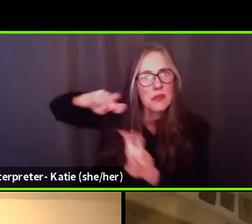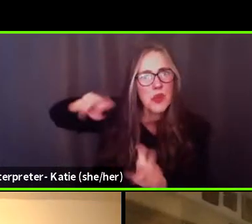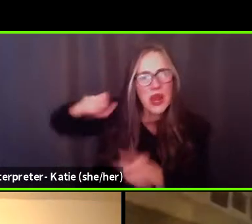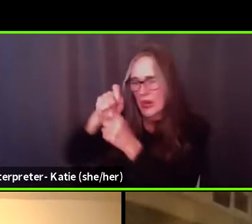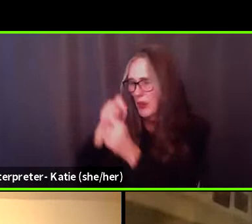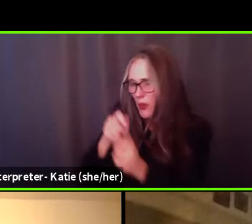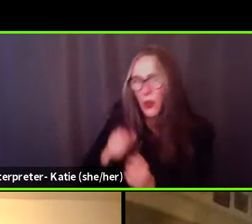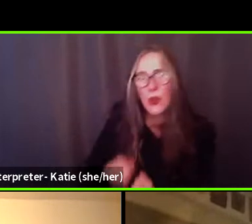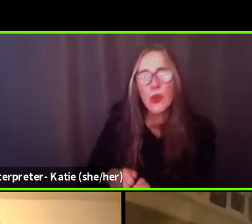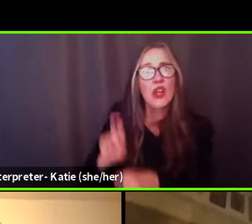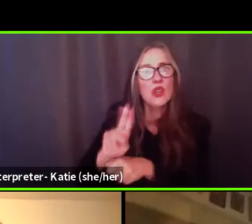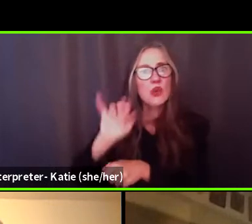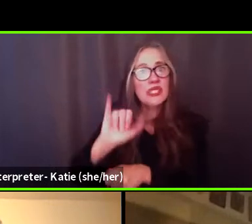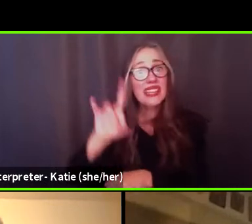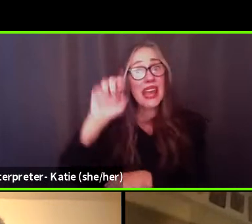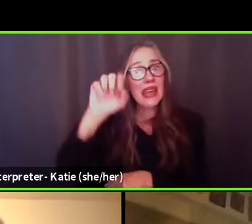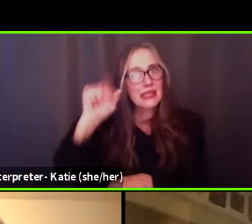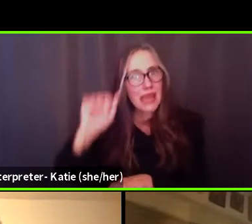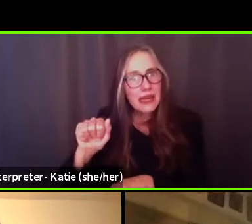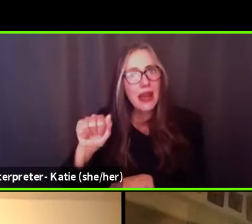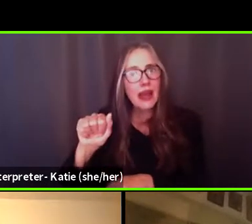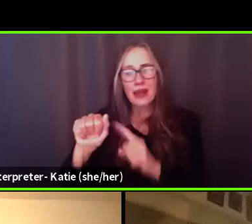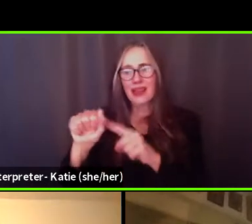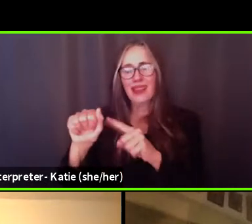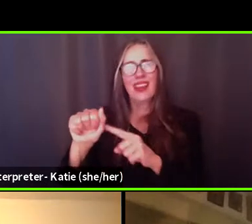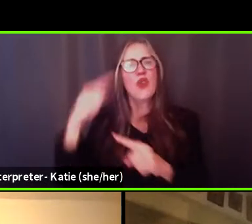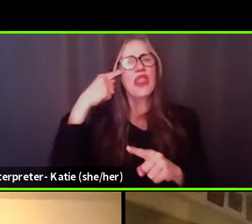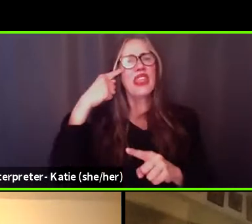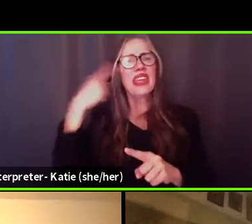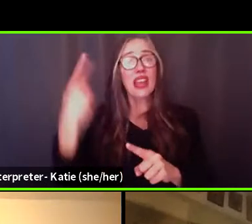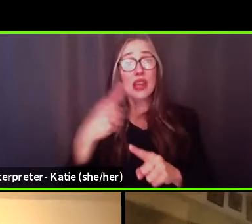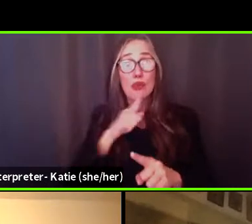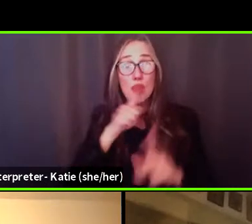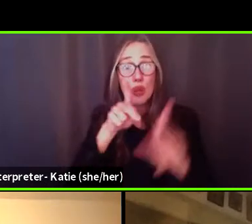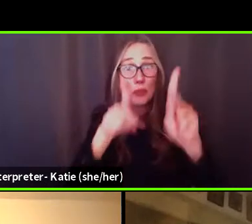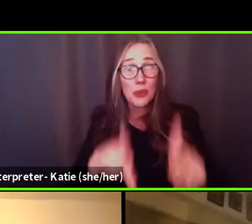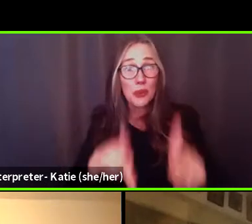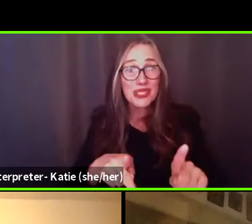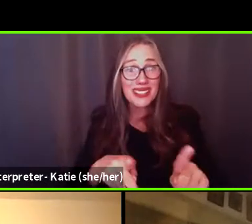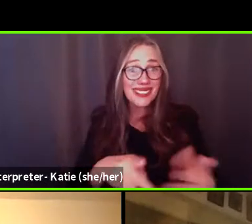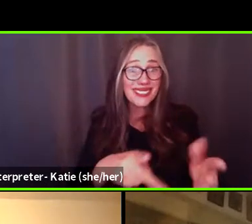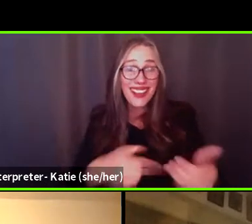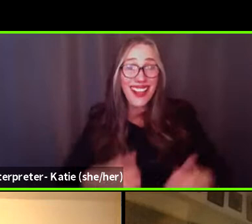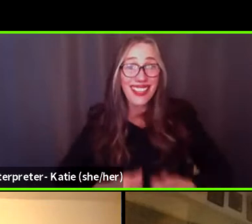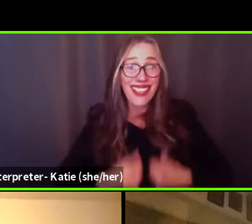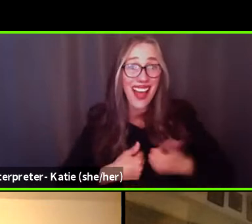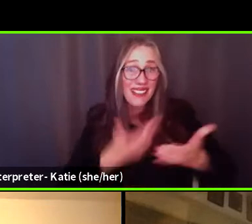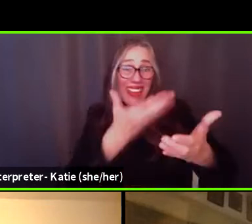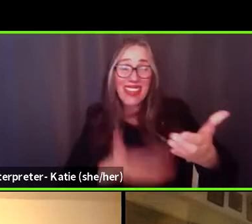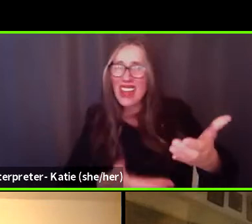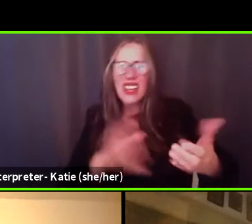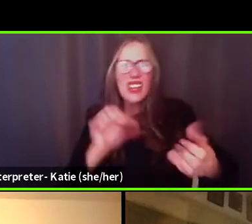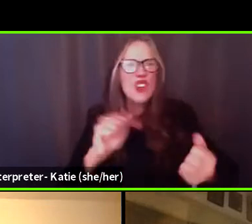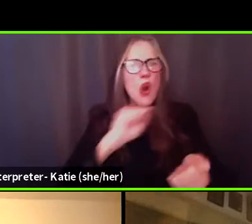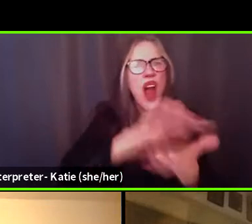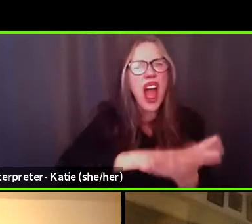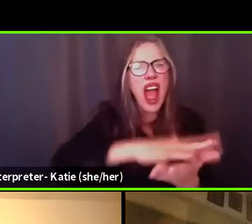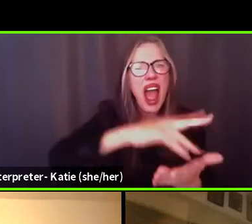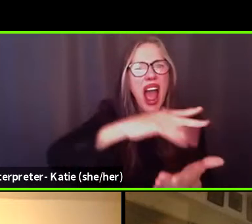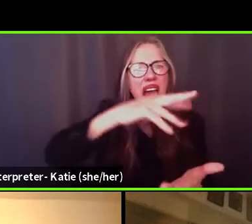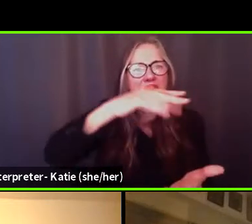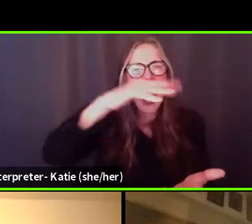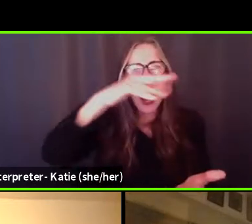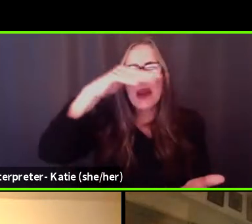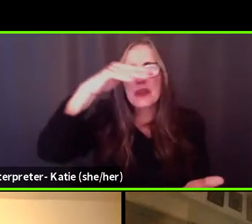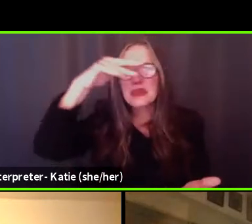data which itself can be a tool of abstraction um to reclaim the humanity of the people who were